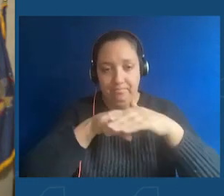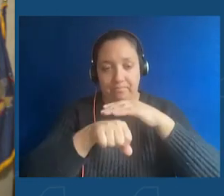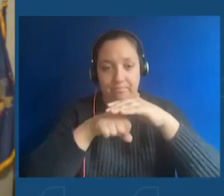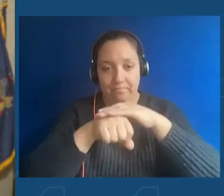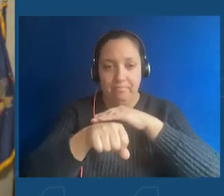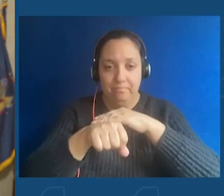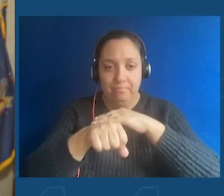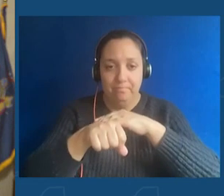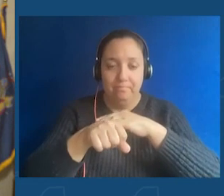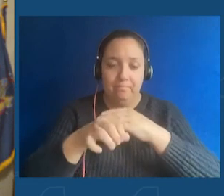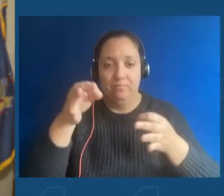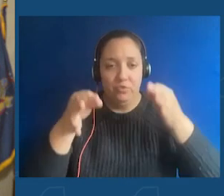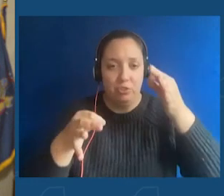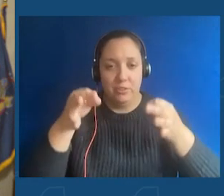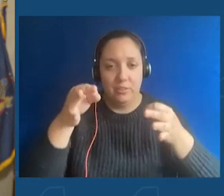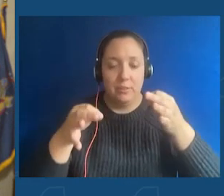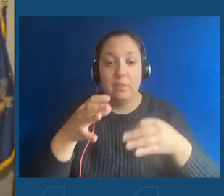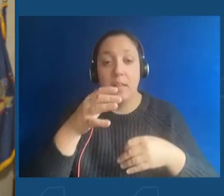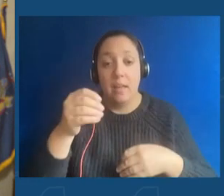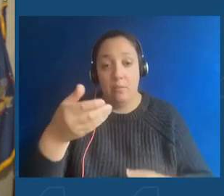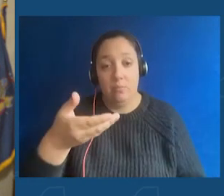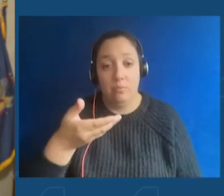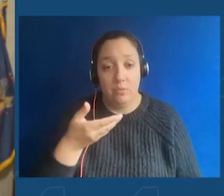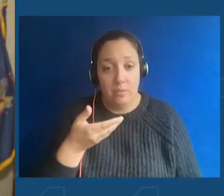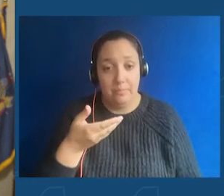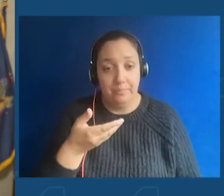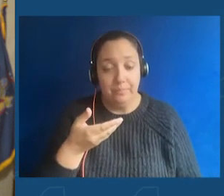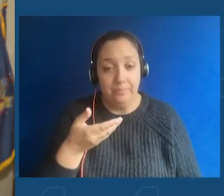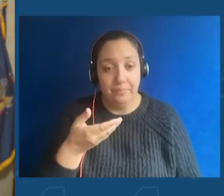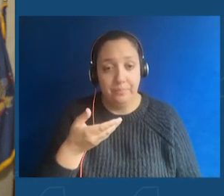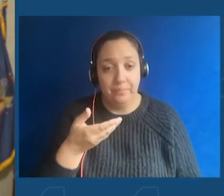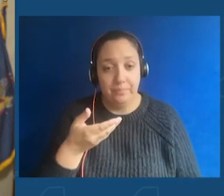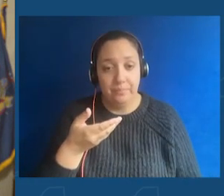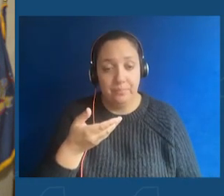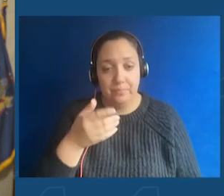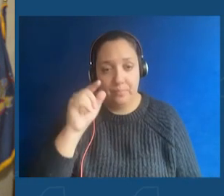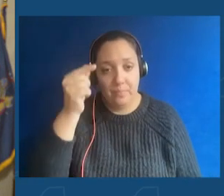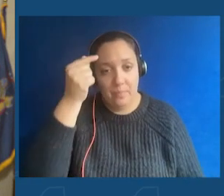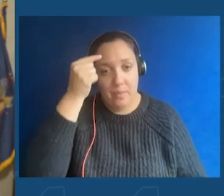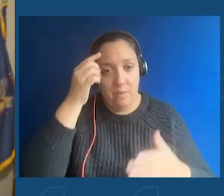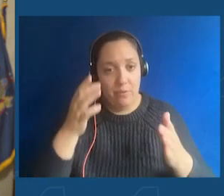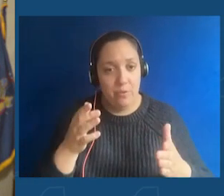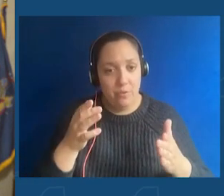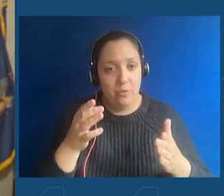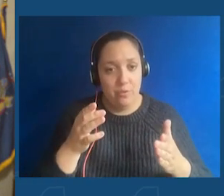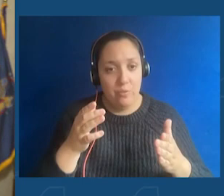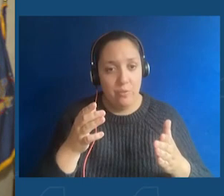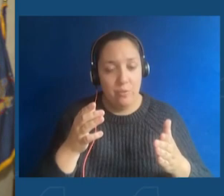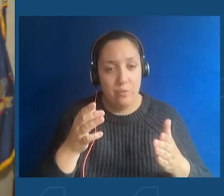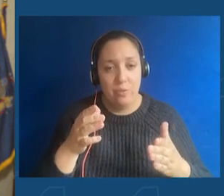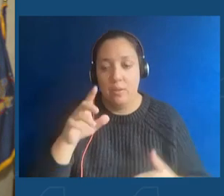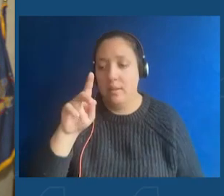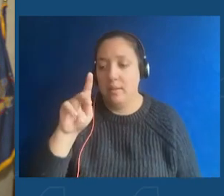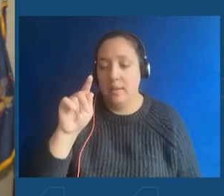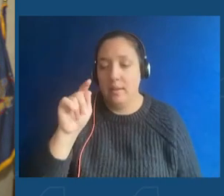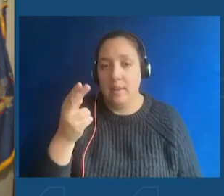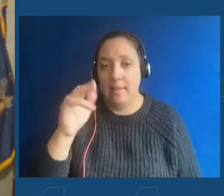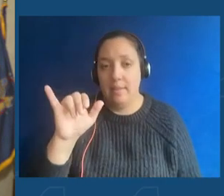And please welcome to the stage the governor of the state of New York, Governor Kathy